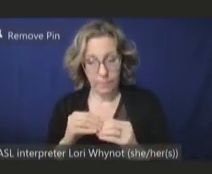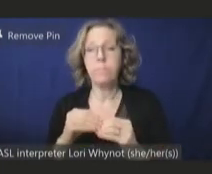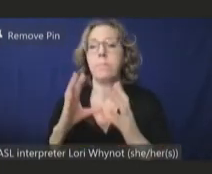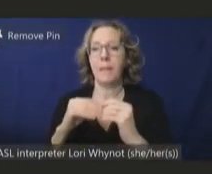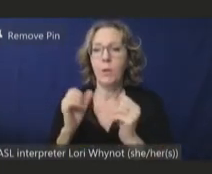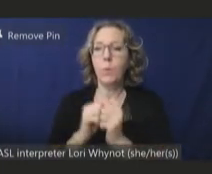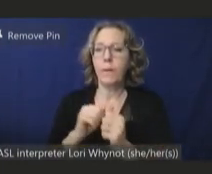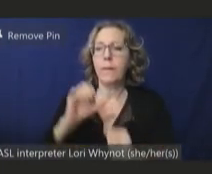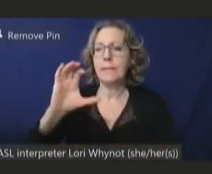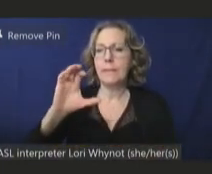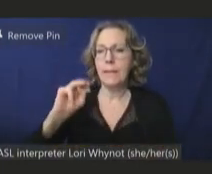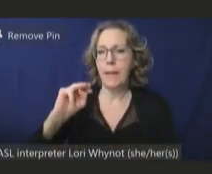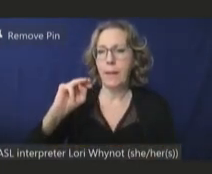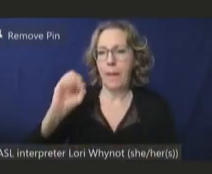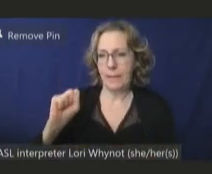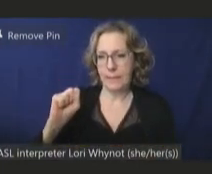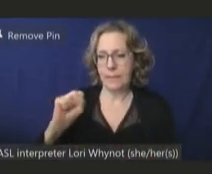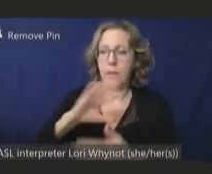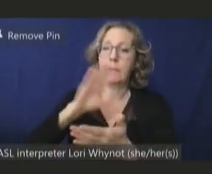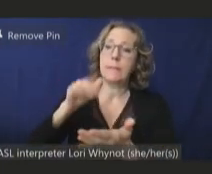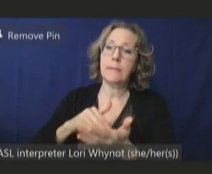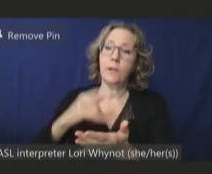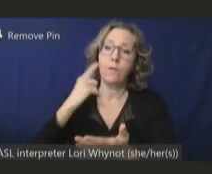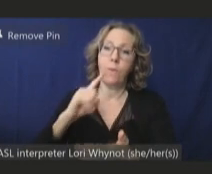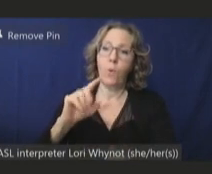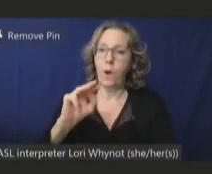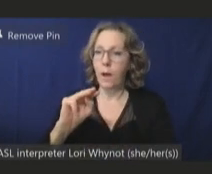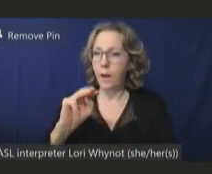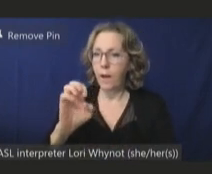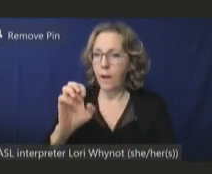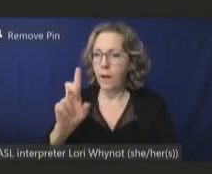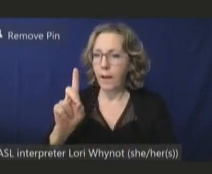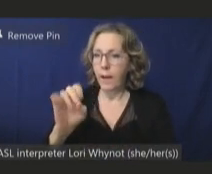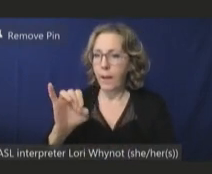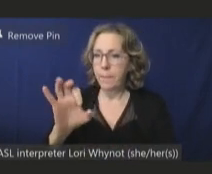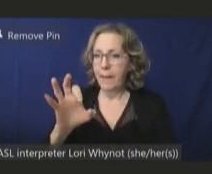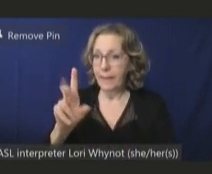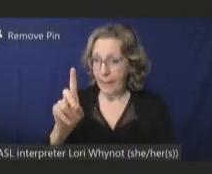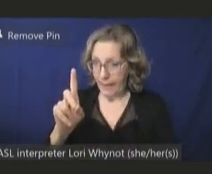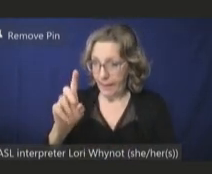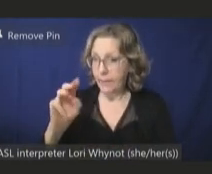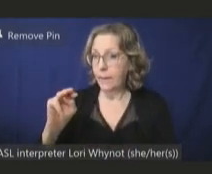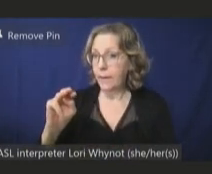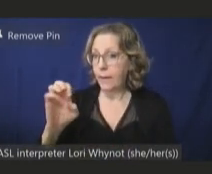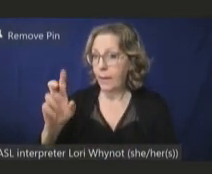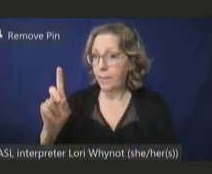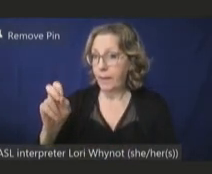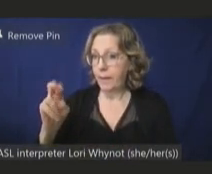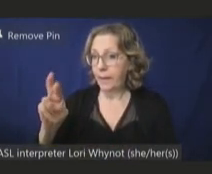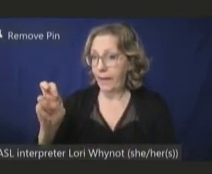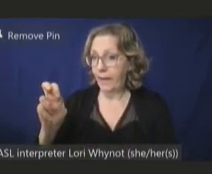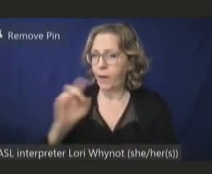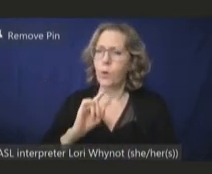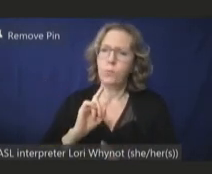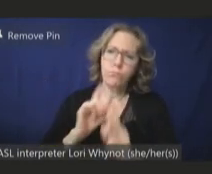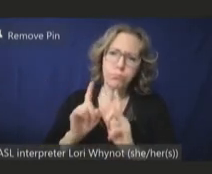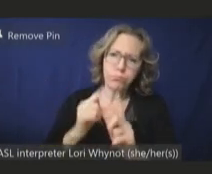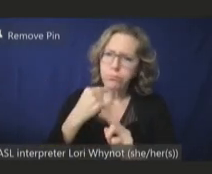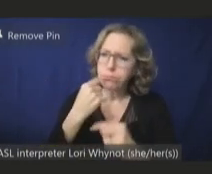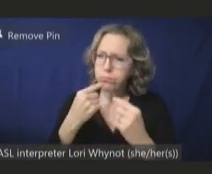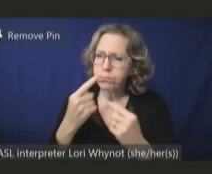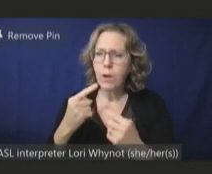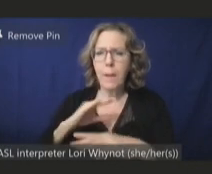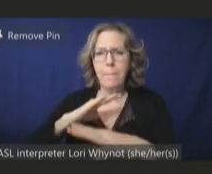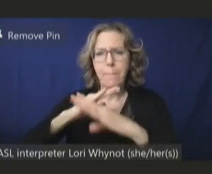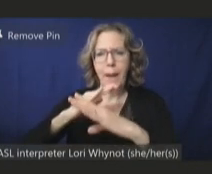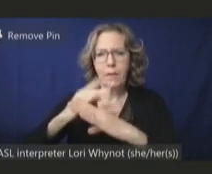and Medicare. And we talked about barriers to employment with them, because one of the biggest barriers to employment is the